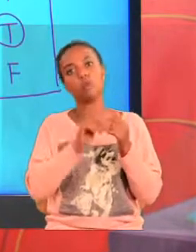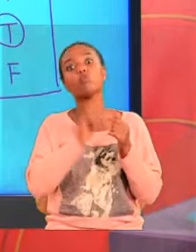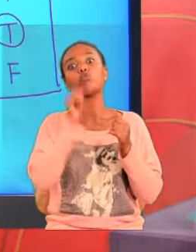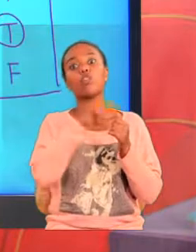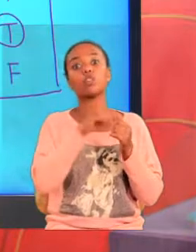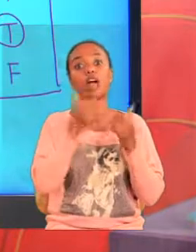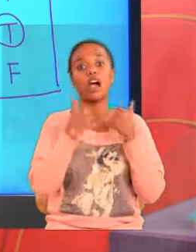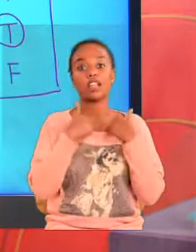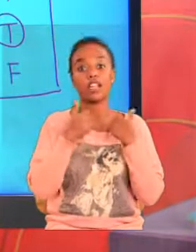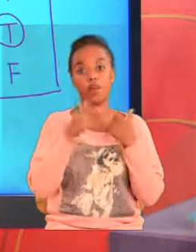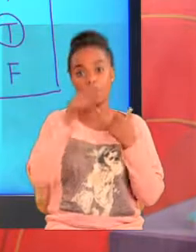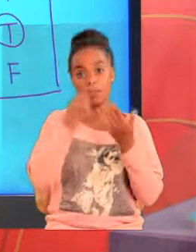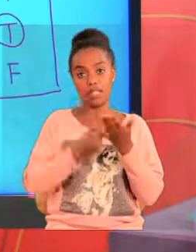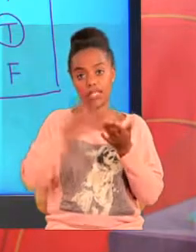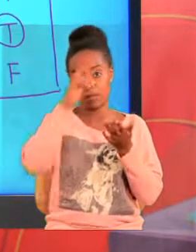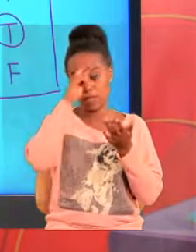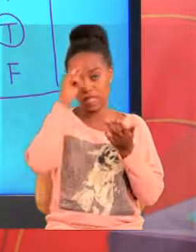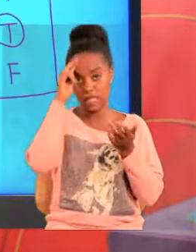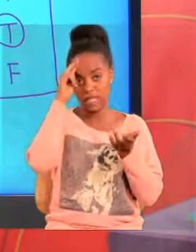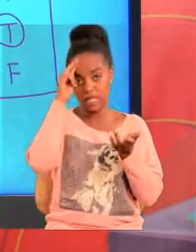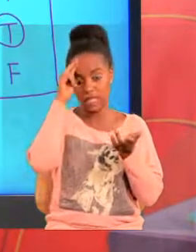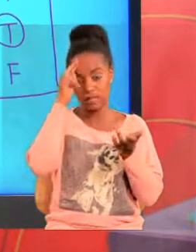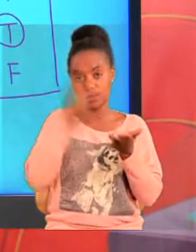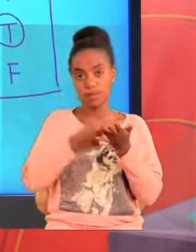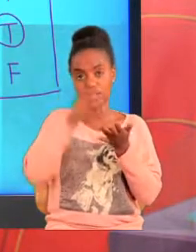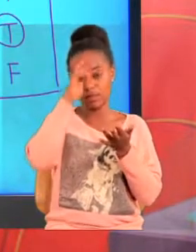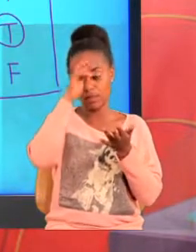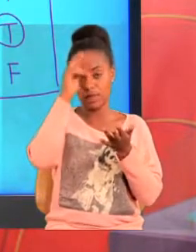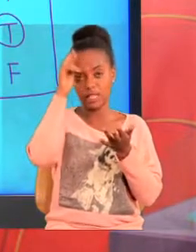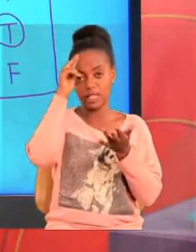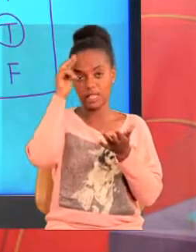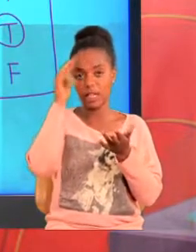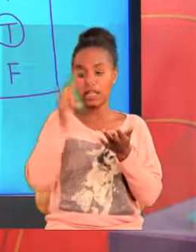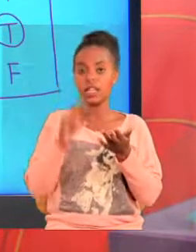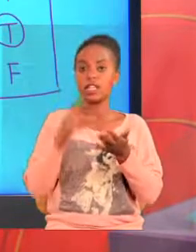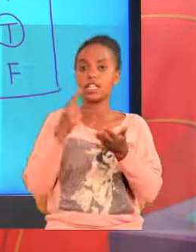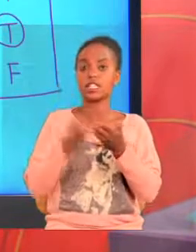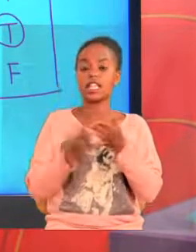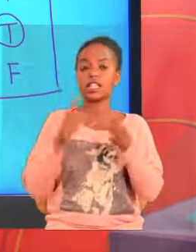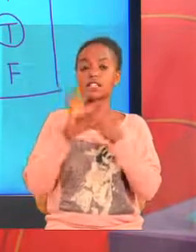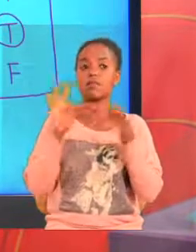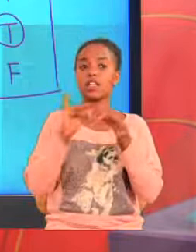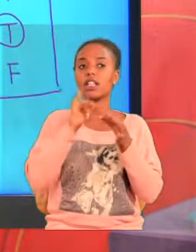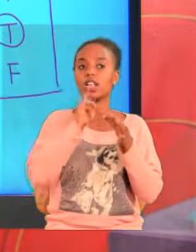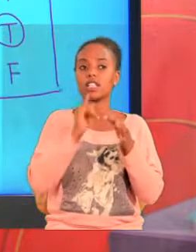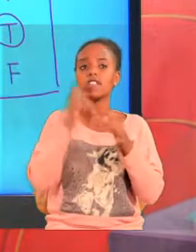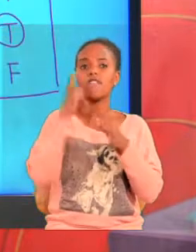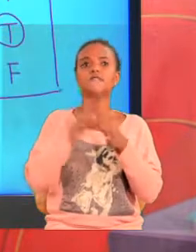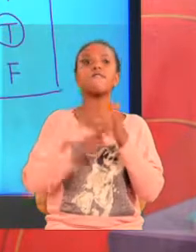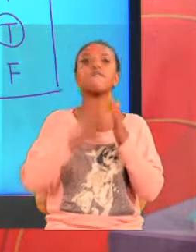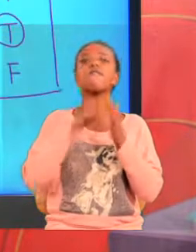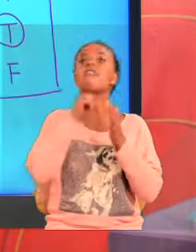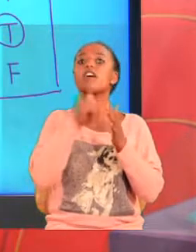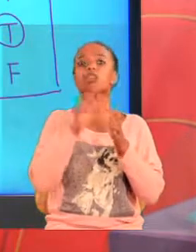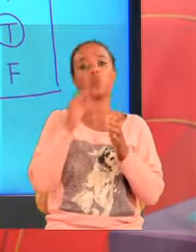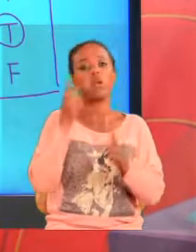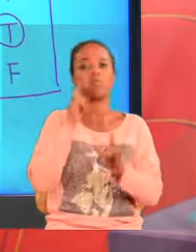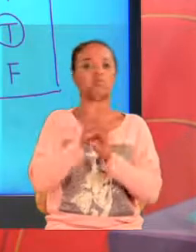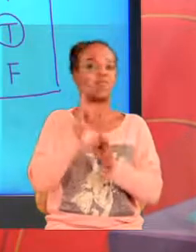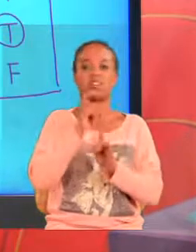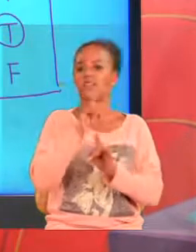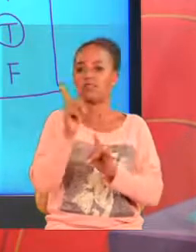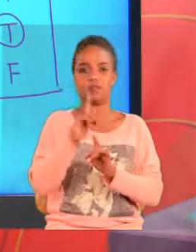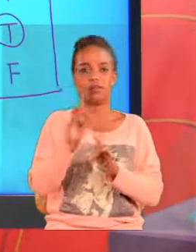of this row, this statement is invalid. This statement is valid.